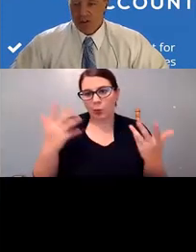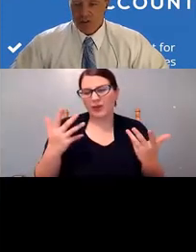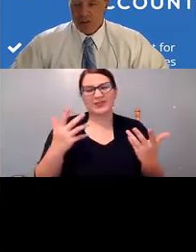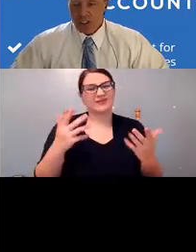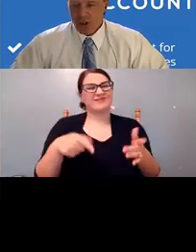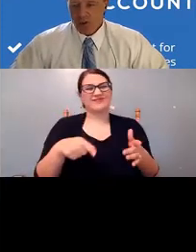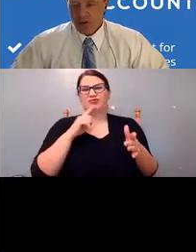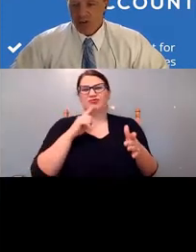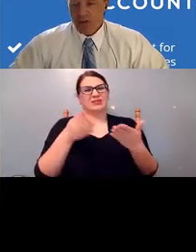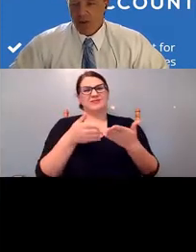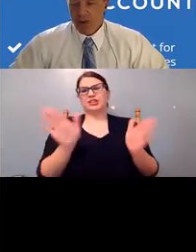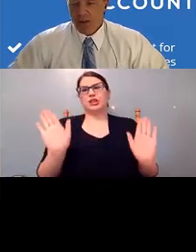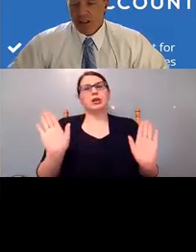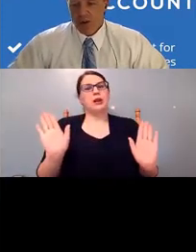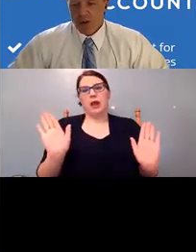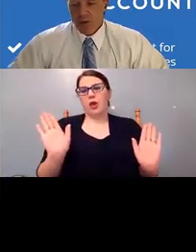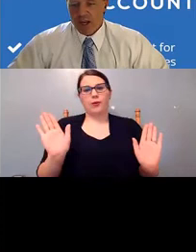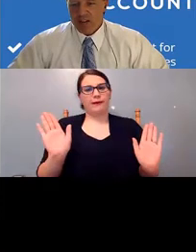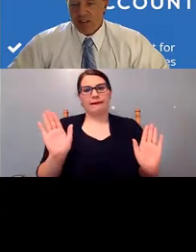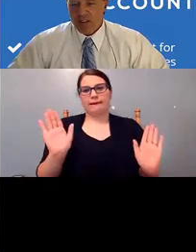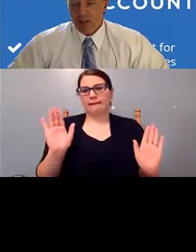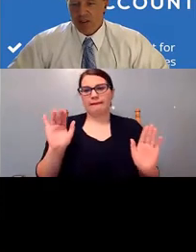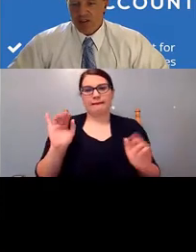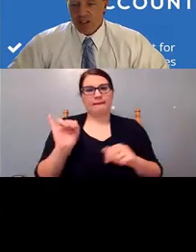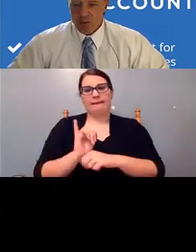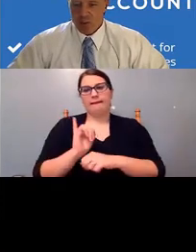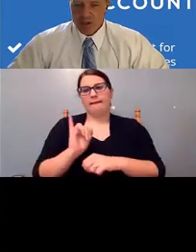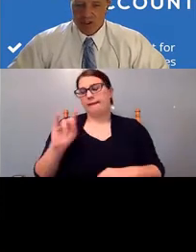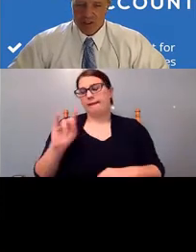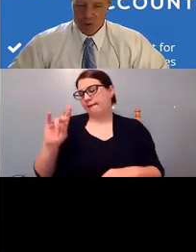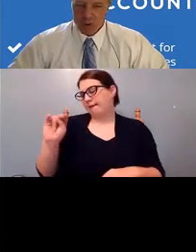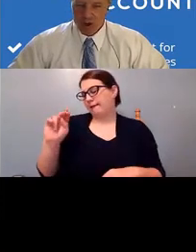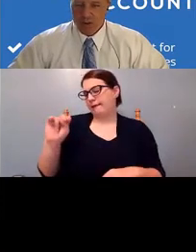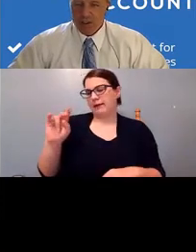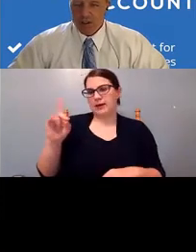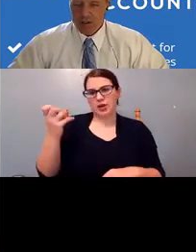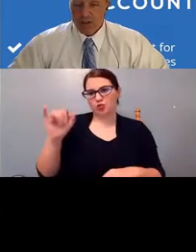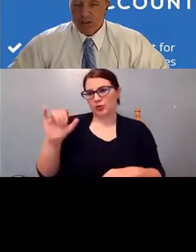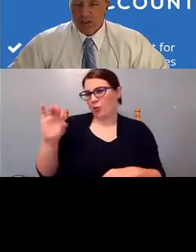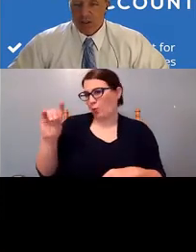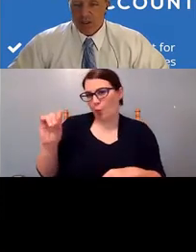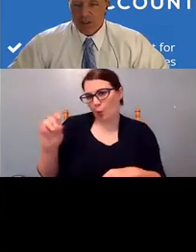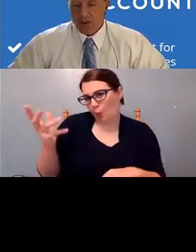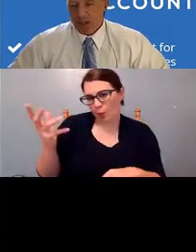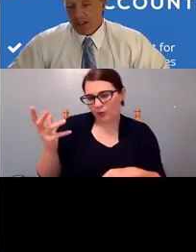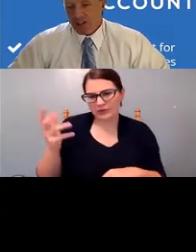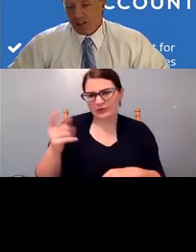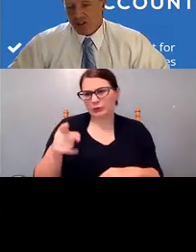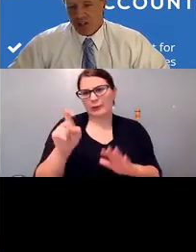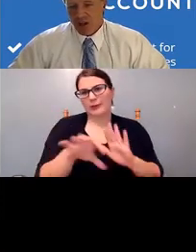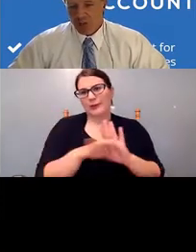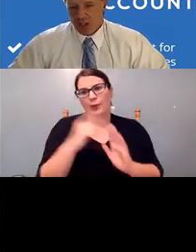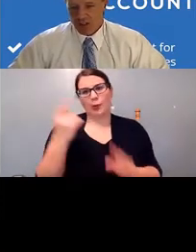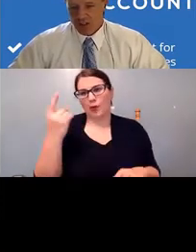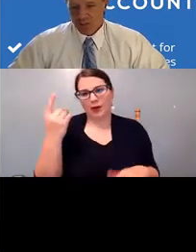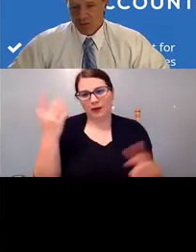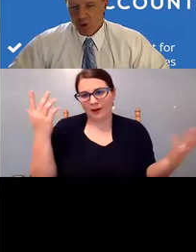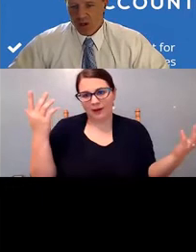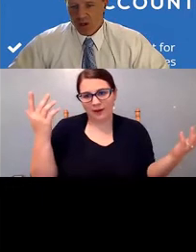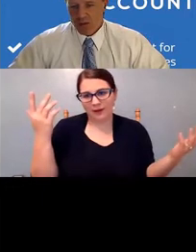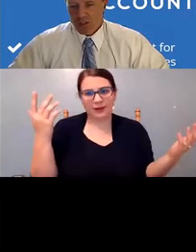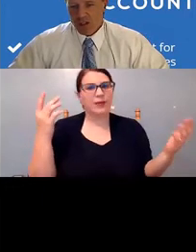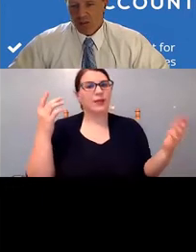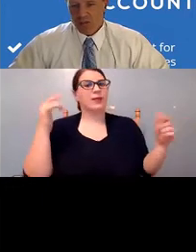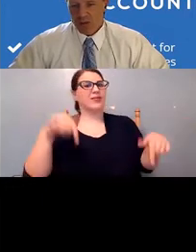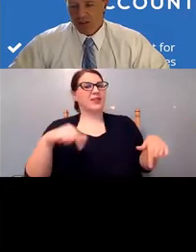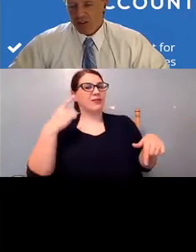of industry codes. You know, we would ask you to select one. It is a required field. Frankly, this just helps us as a